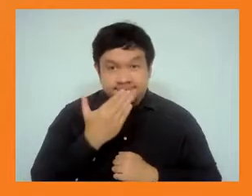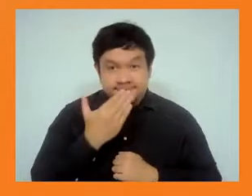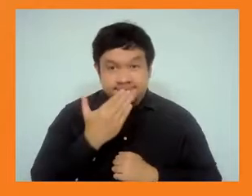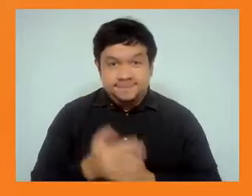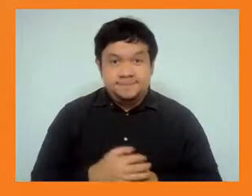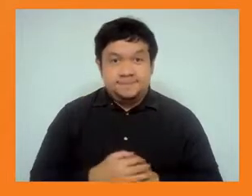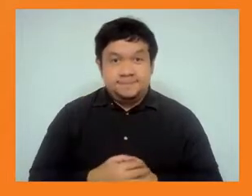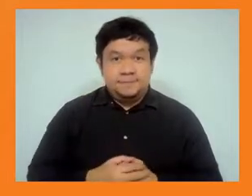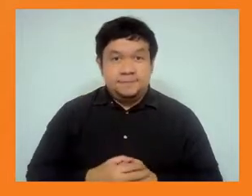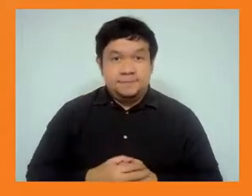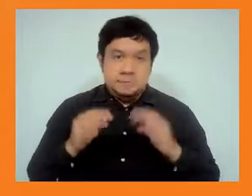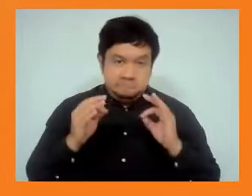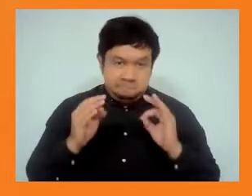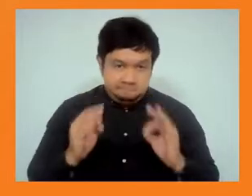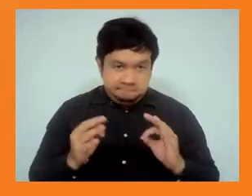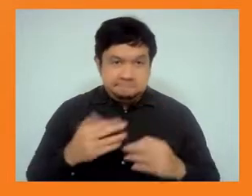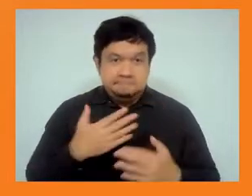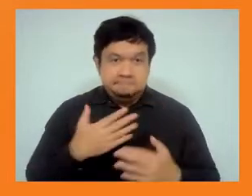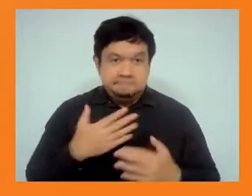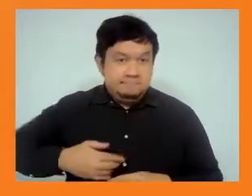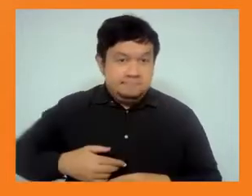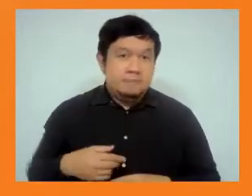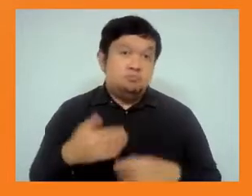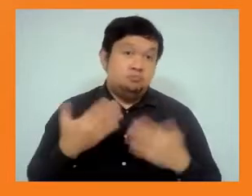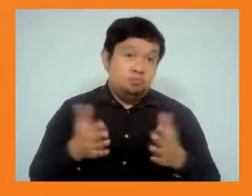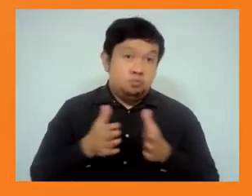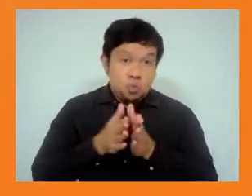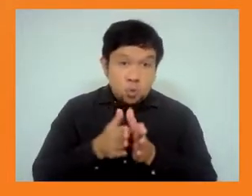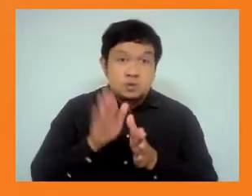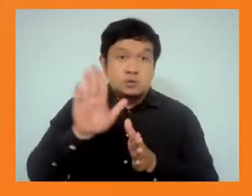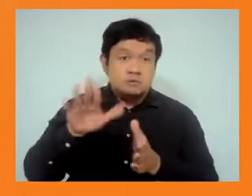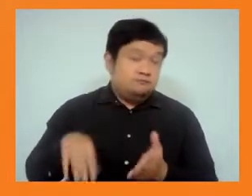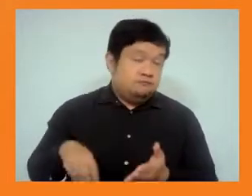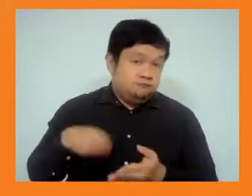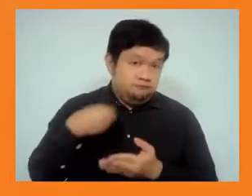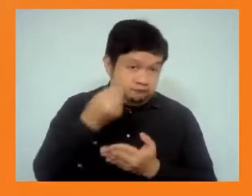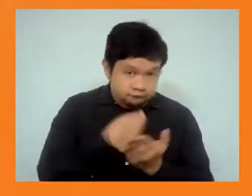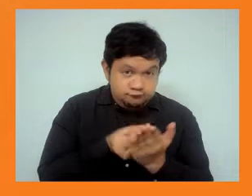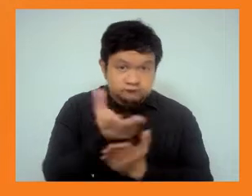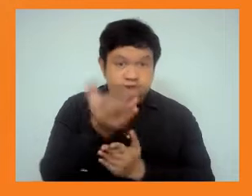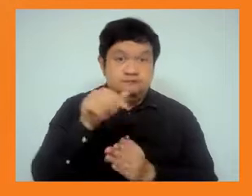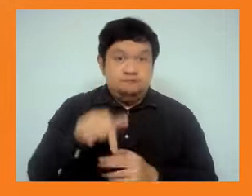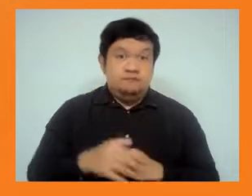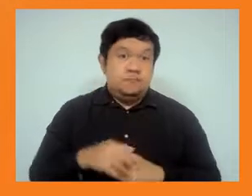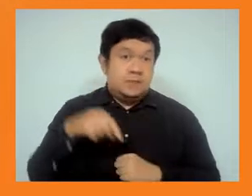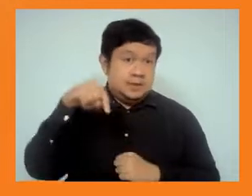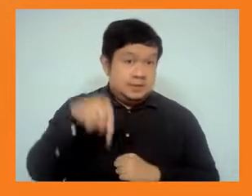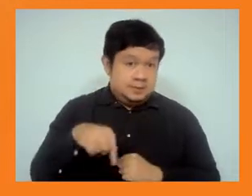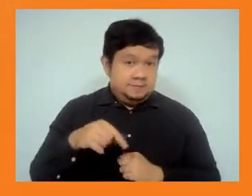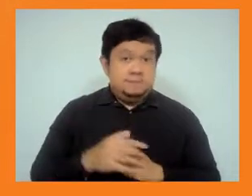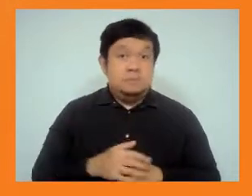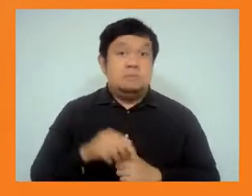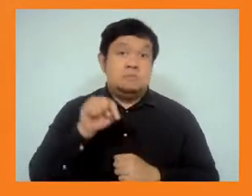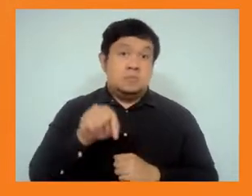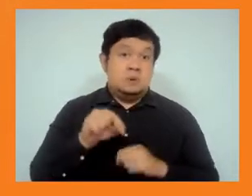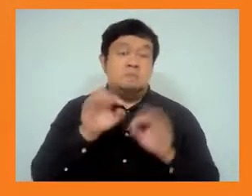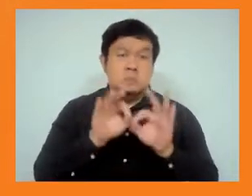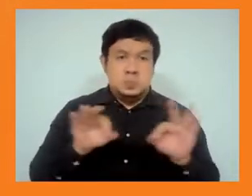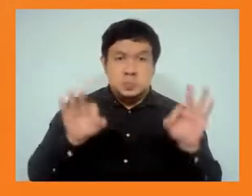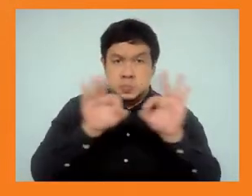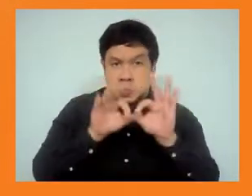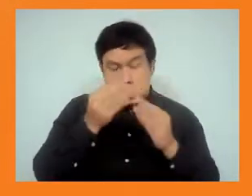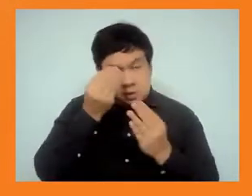ensure that they are really safeguarded by these safeguards? How are you keeping them safe? with co-labor standards